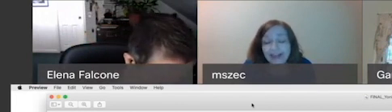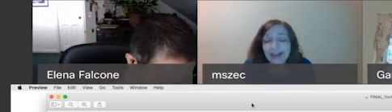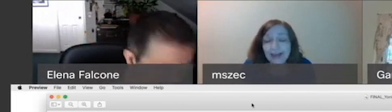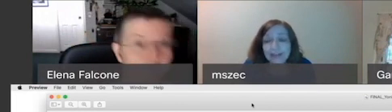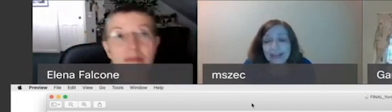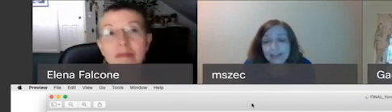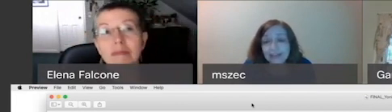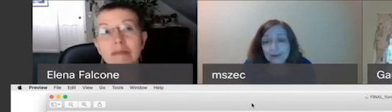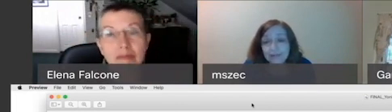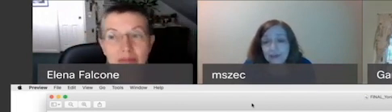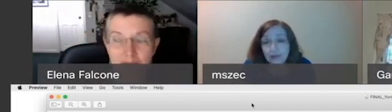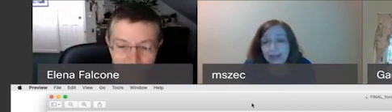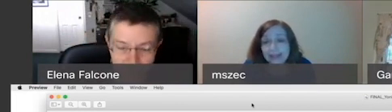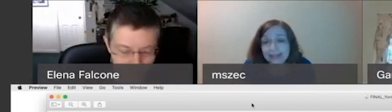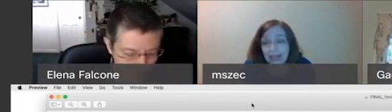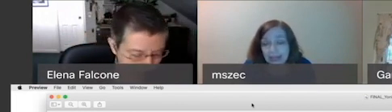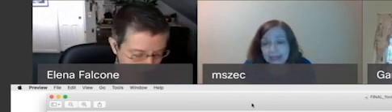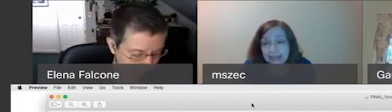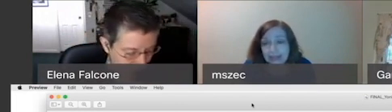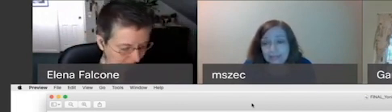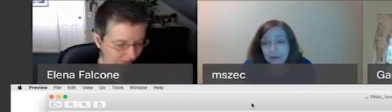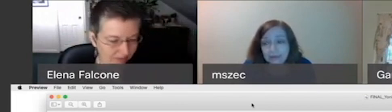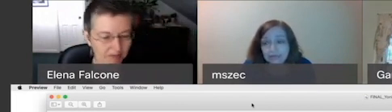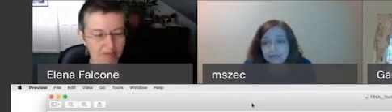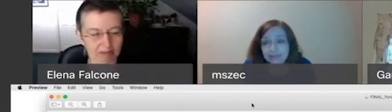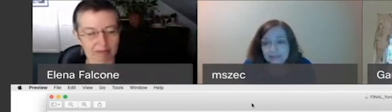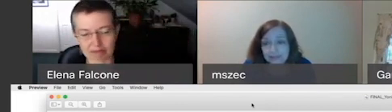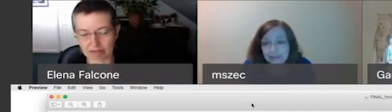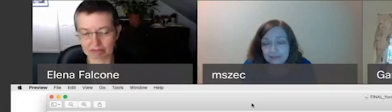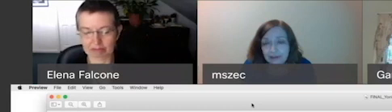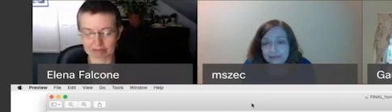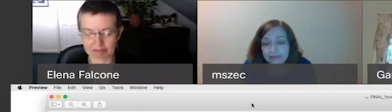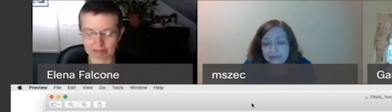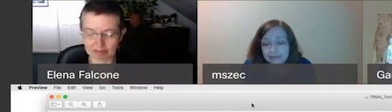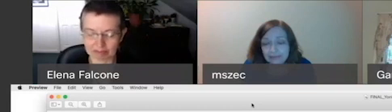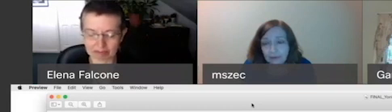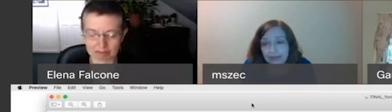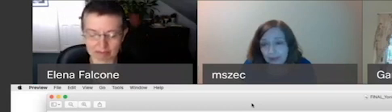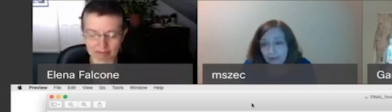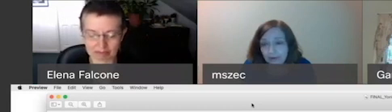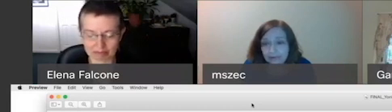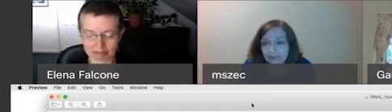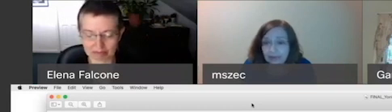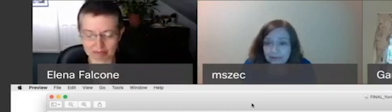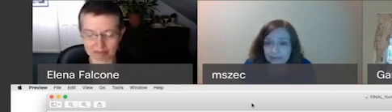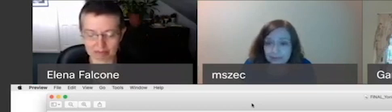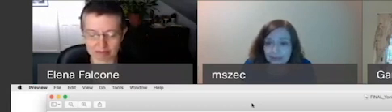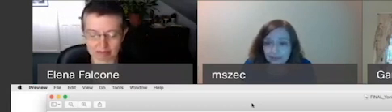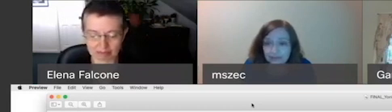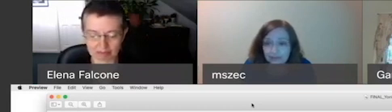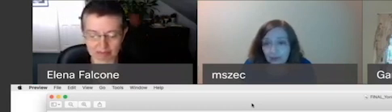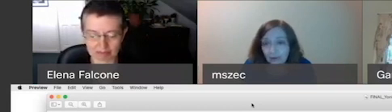in April, my colleague Marcy Kobach and I both presented on this for 1 hour. There's a